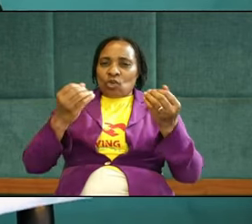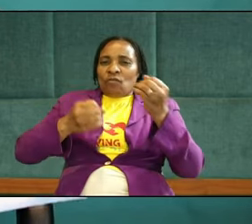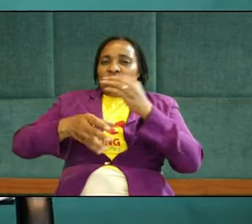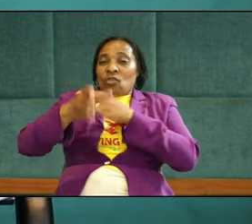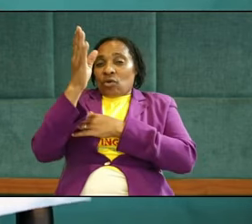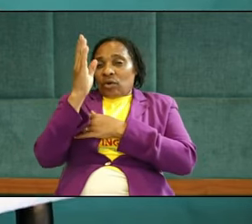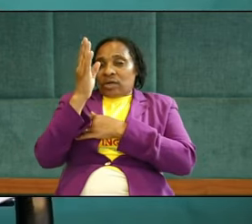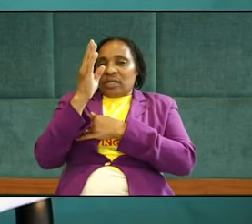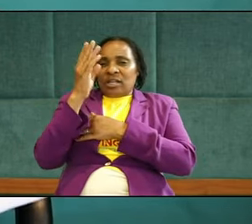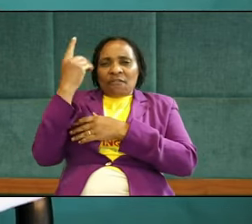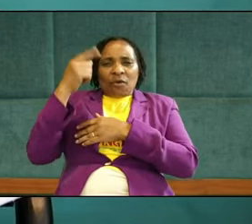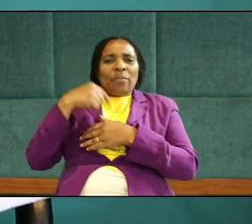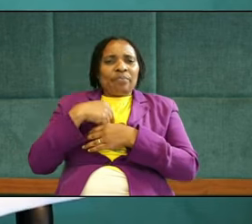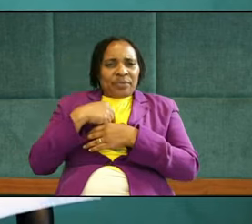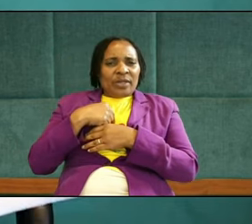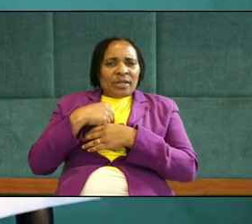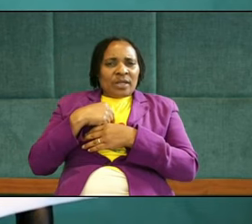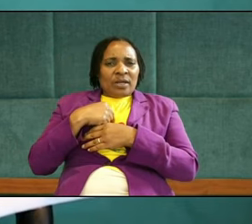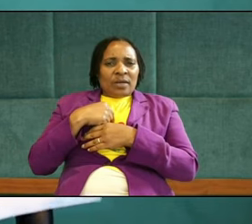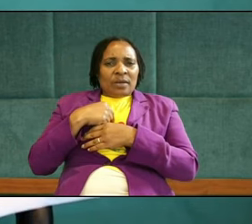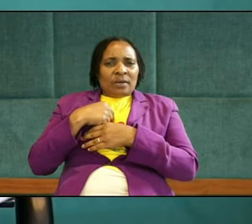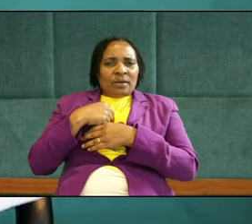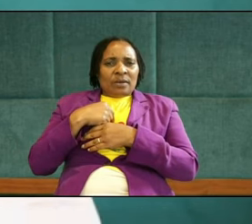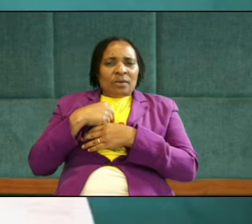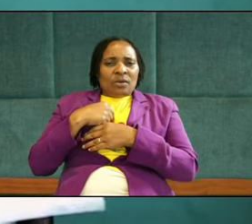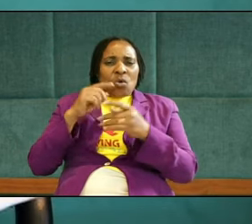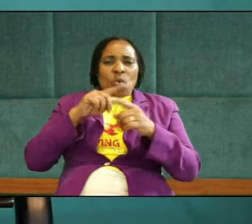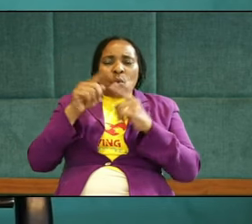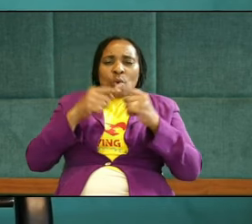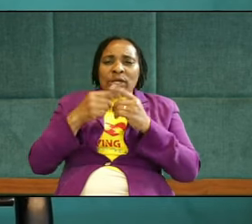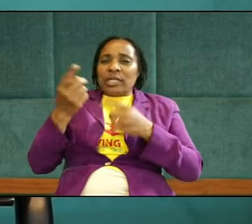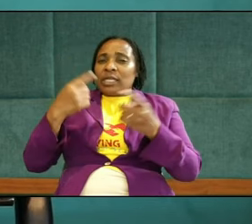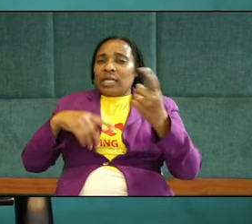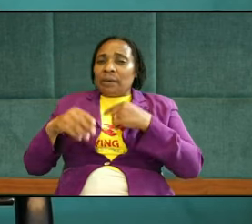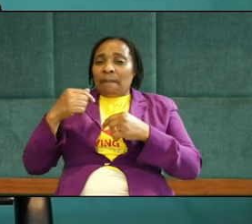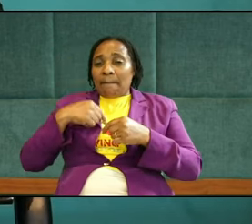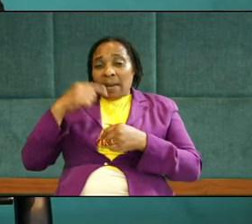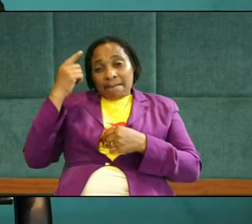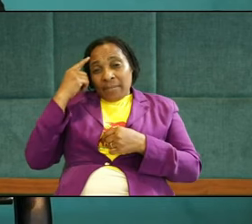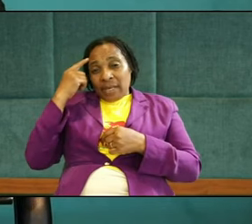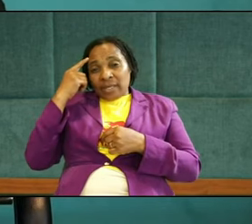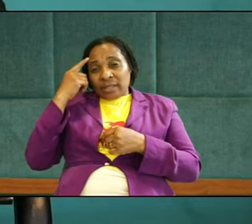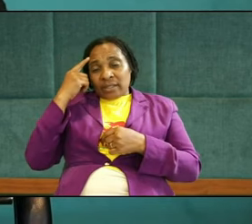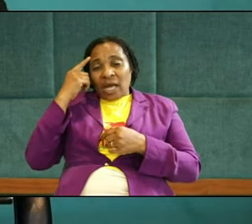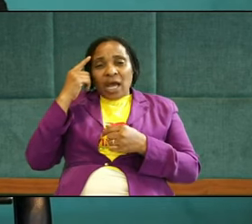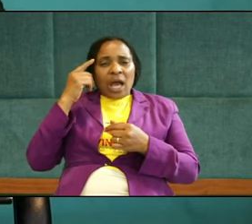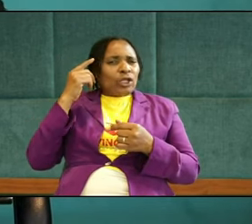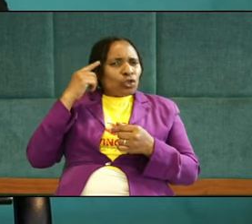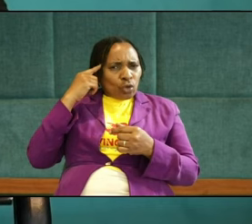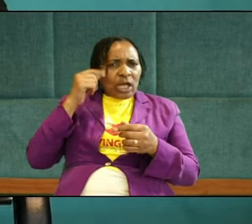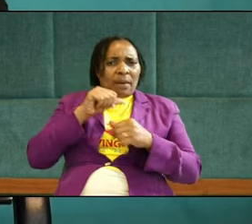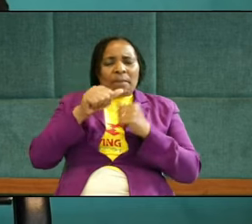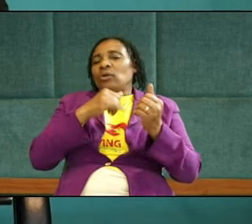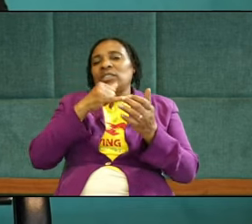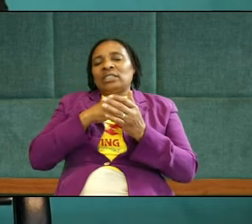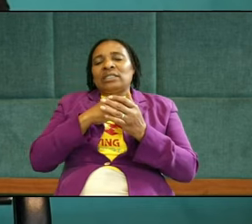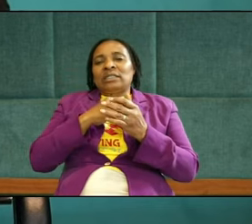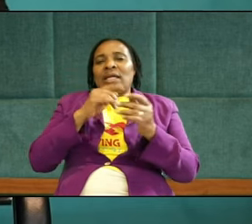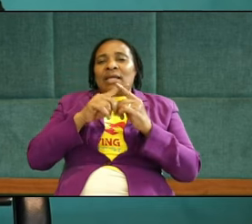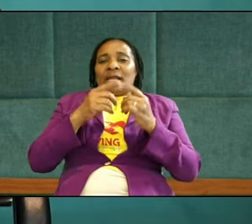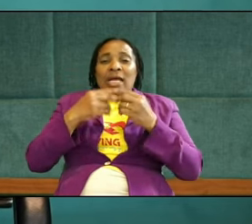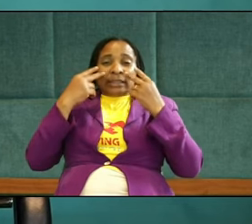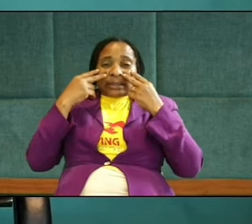For me, that question, when it came into my mind, I really thought of it, and I can say that